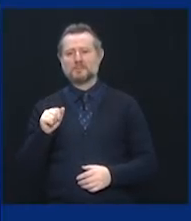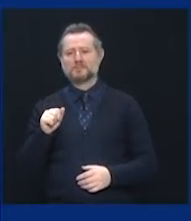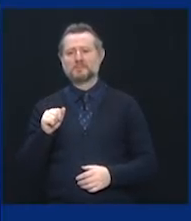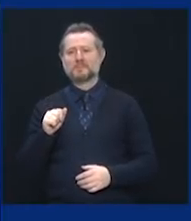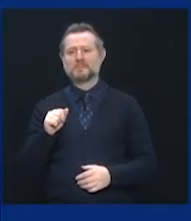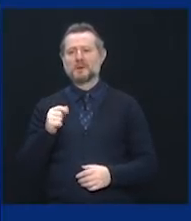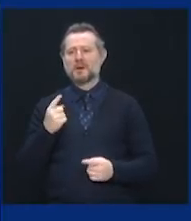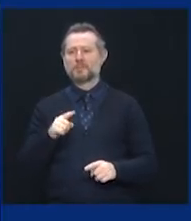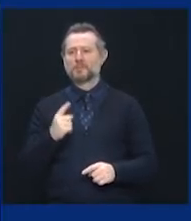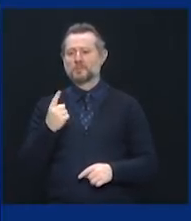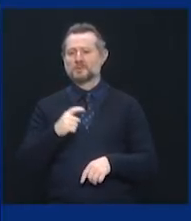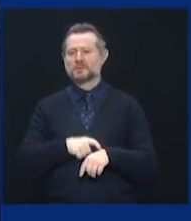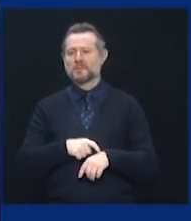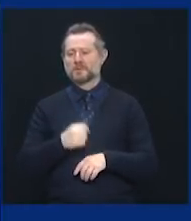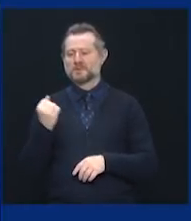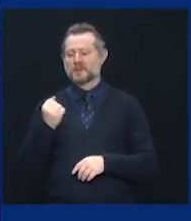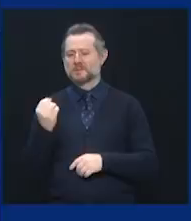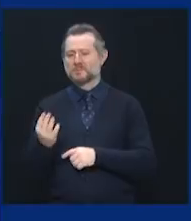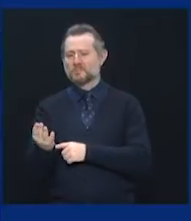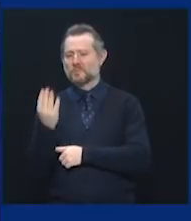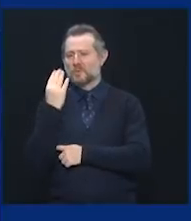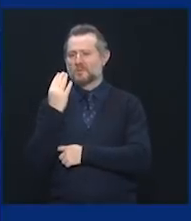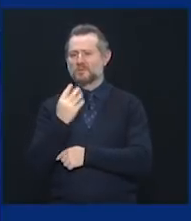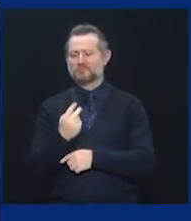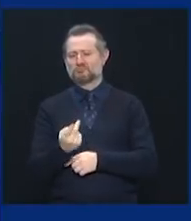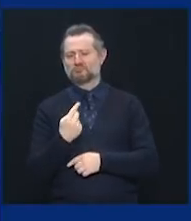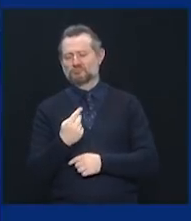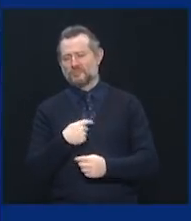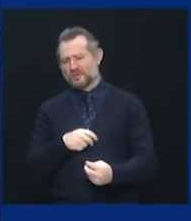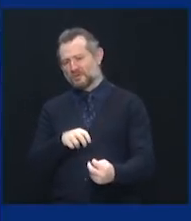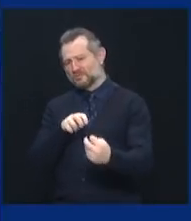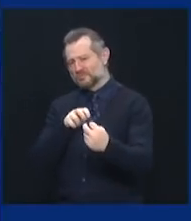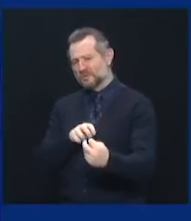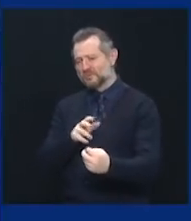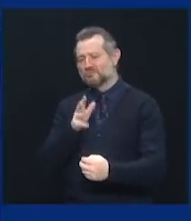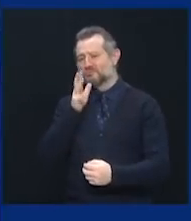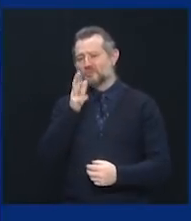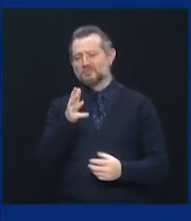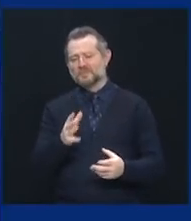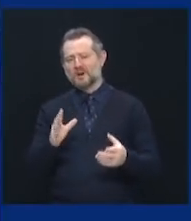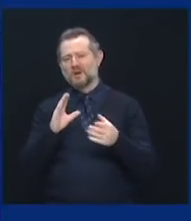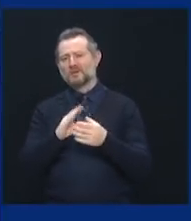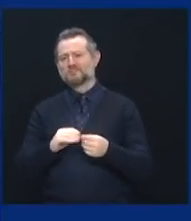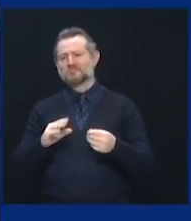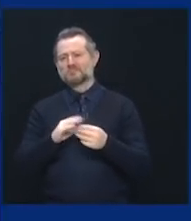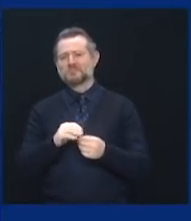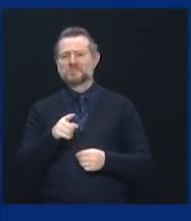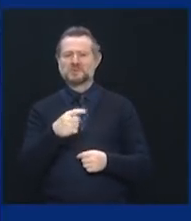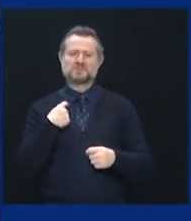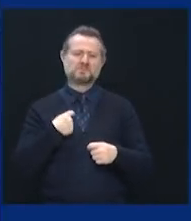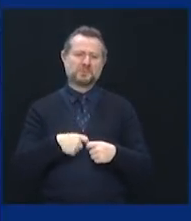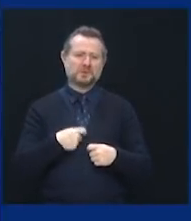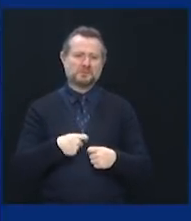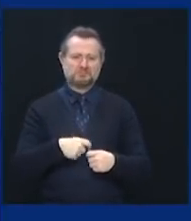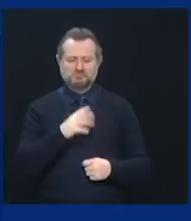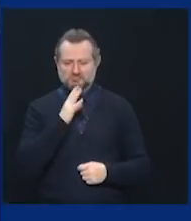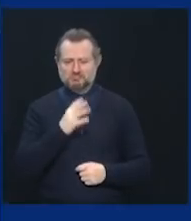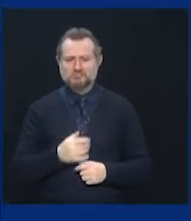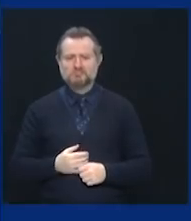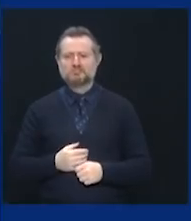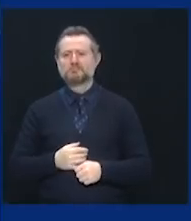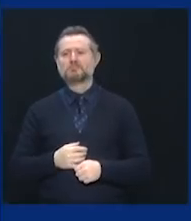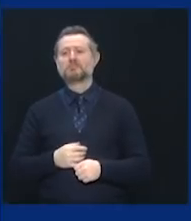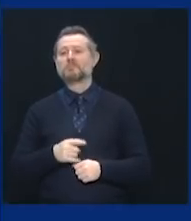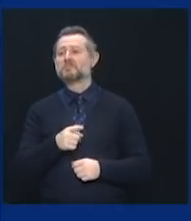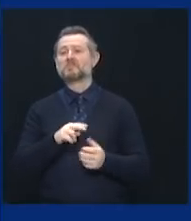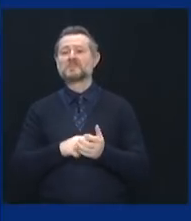Saturday morning just like this, and she said, "Dime con quién andas y te diré quién eres," which